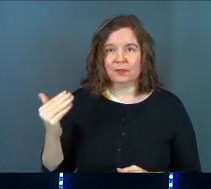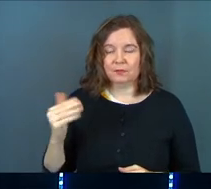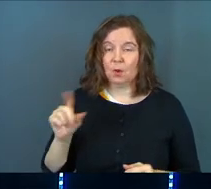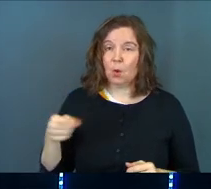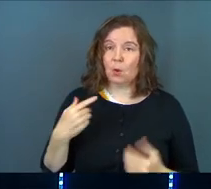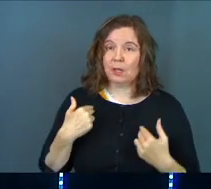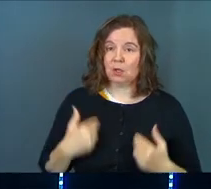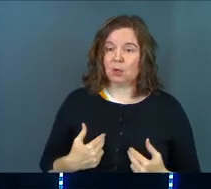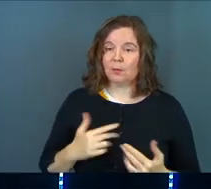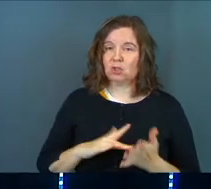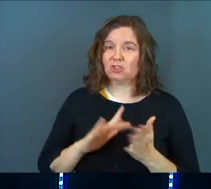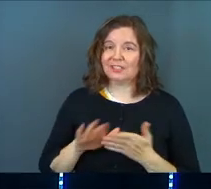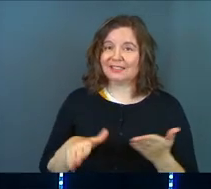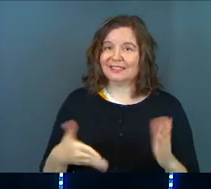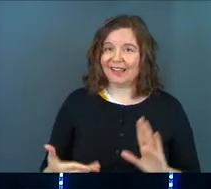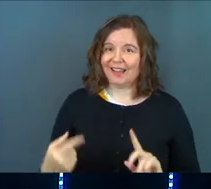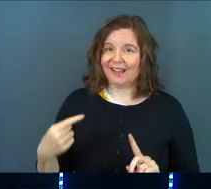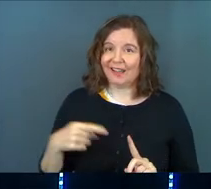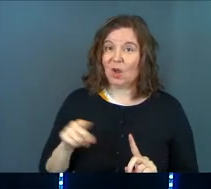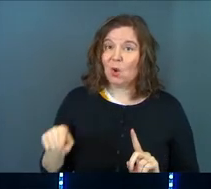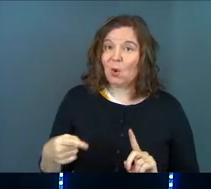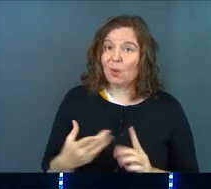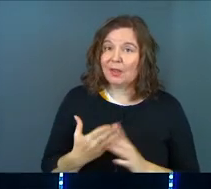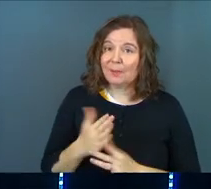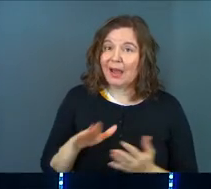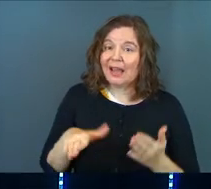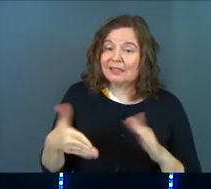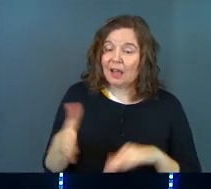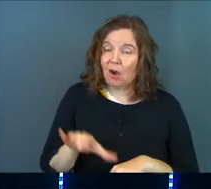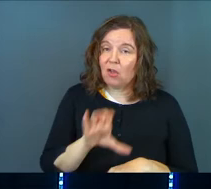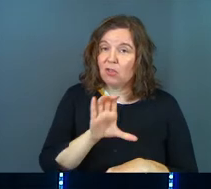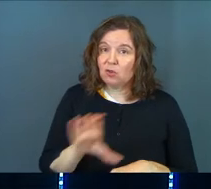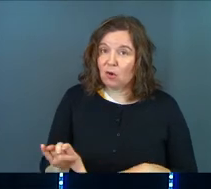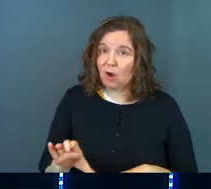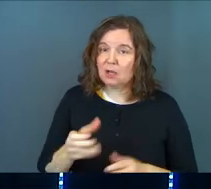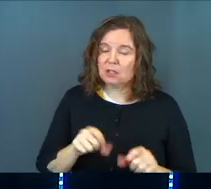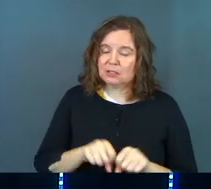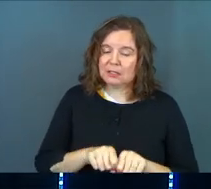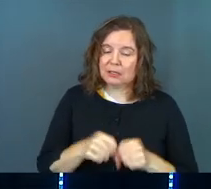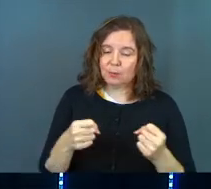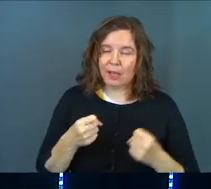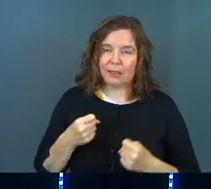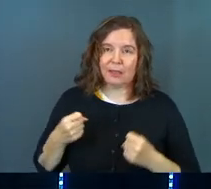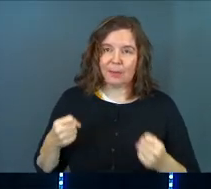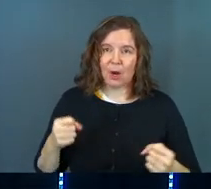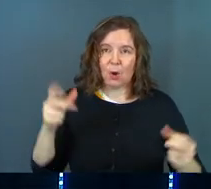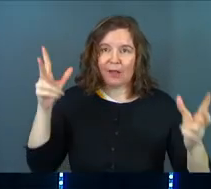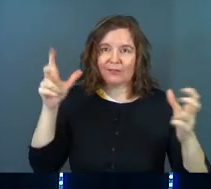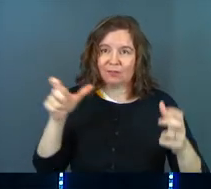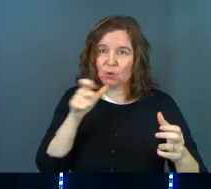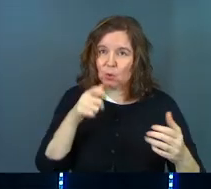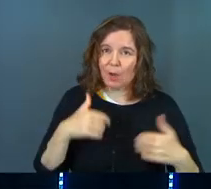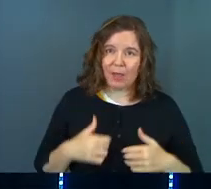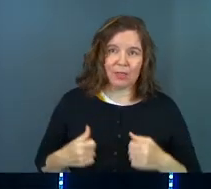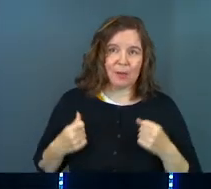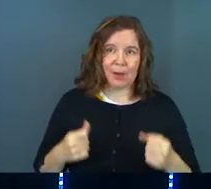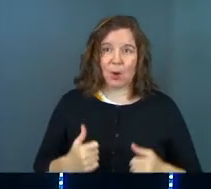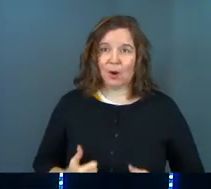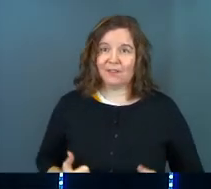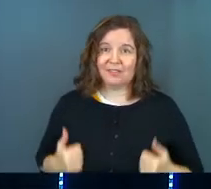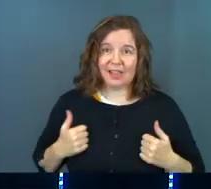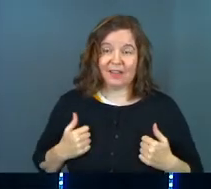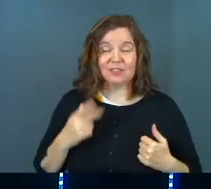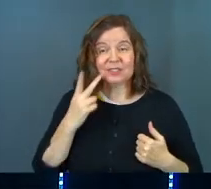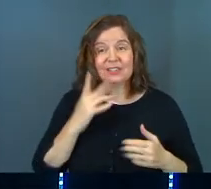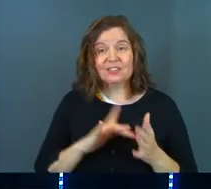human being could Jesus die. And only by dying on the cross could he break the power of the devil who had the power of